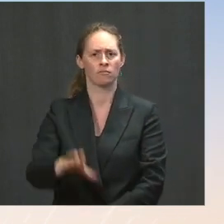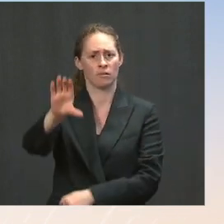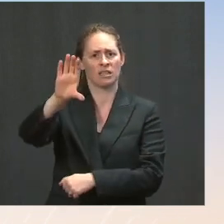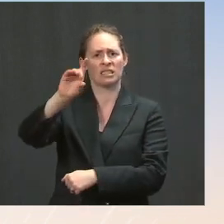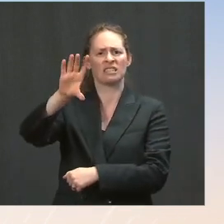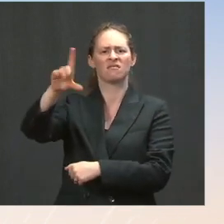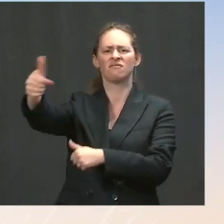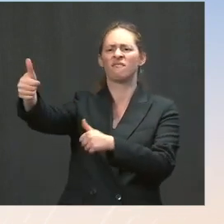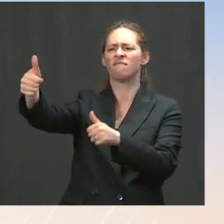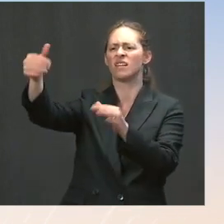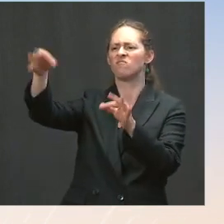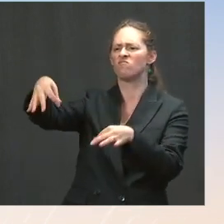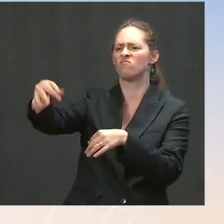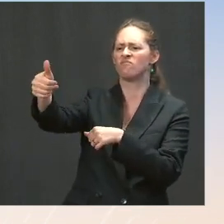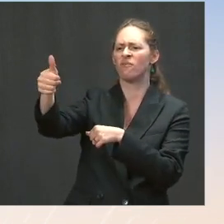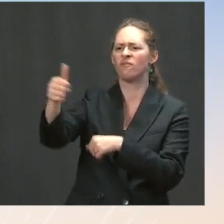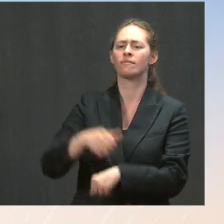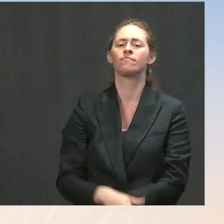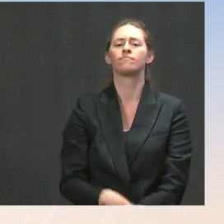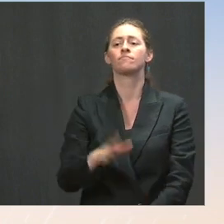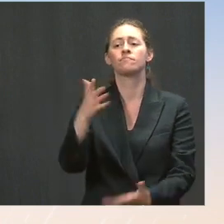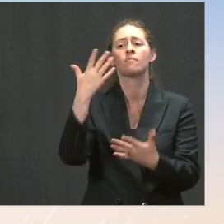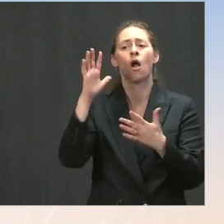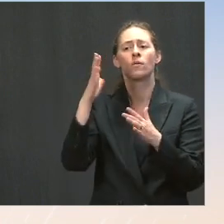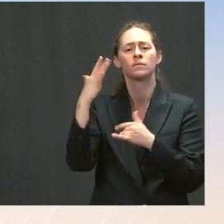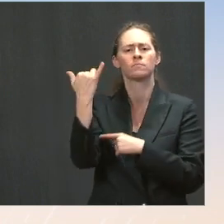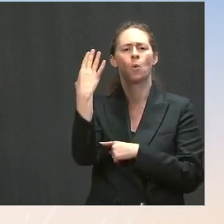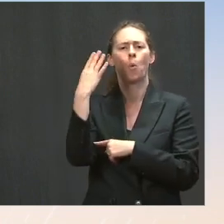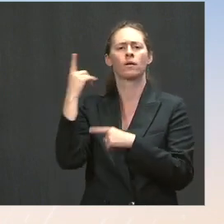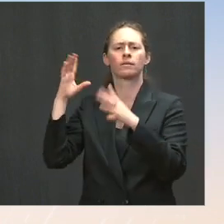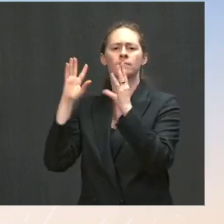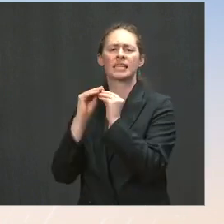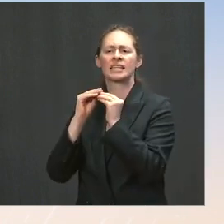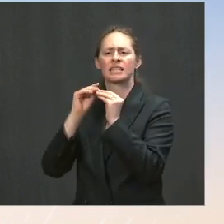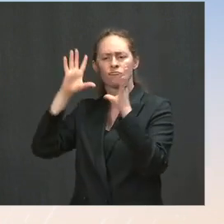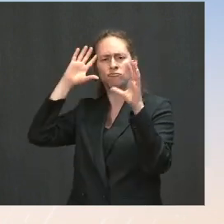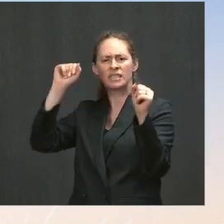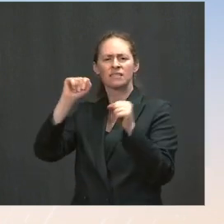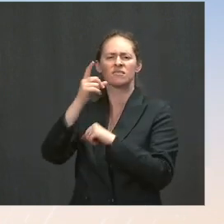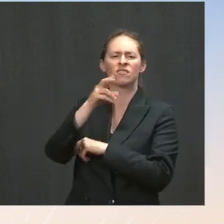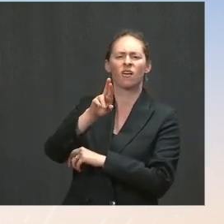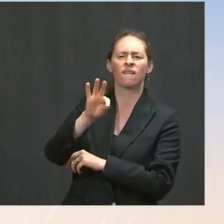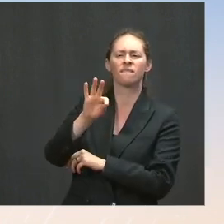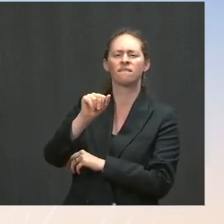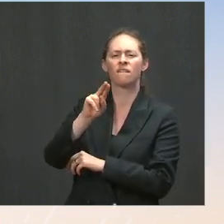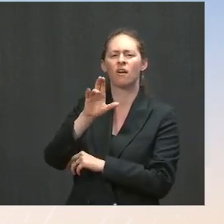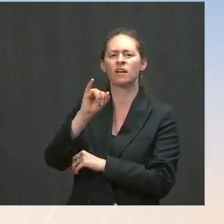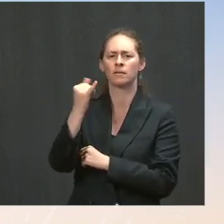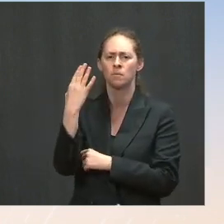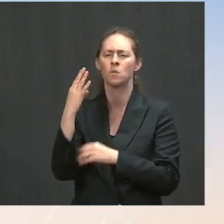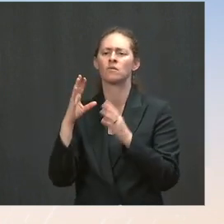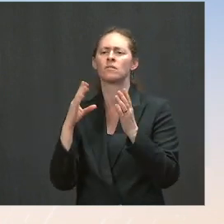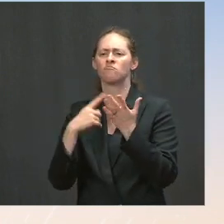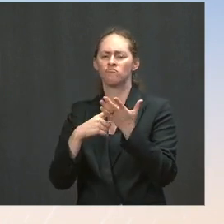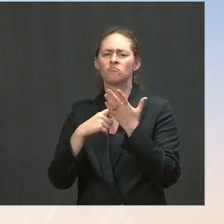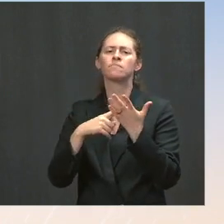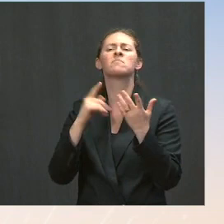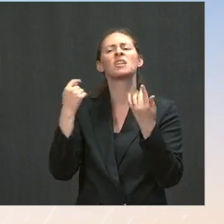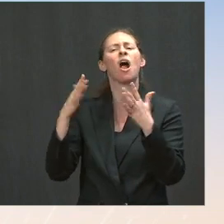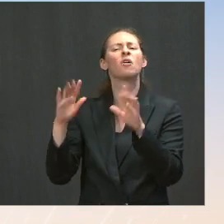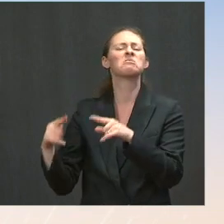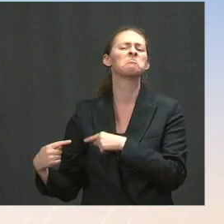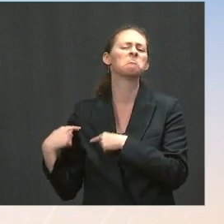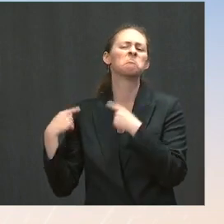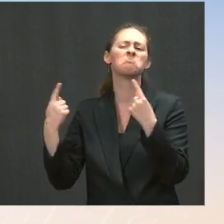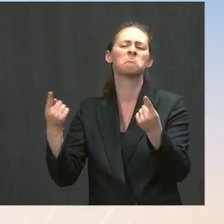Fauci. But beyond that, we've been aware of their discussions with our public health officials. Yes. And the CDC is also going to recommend that